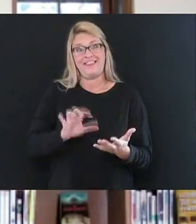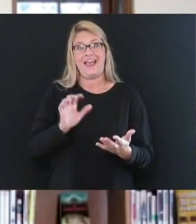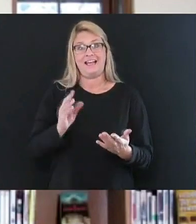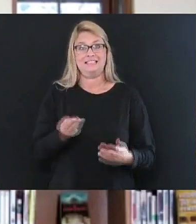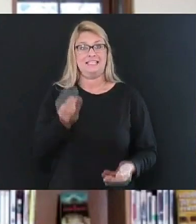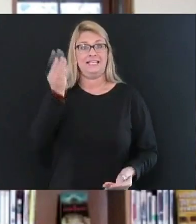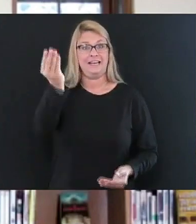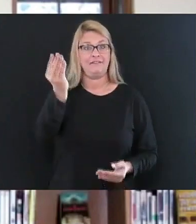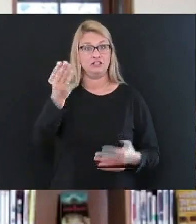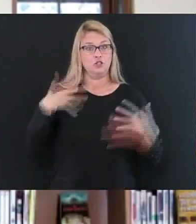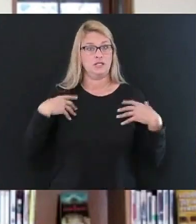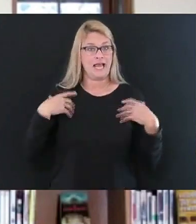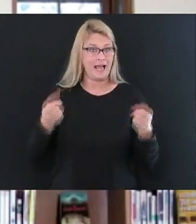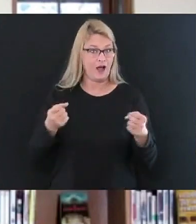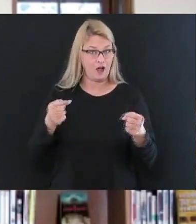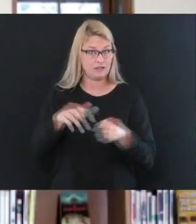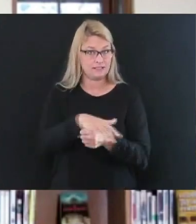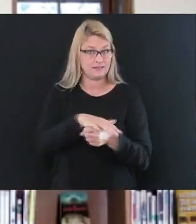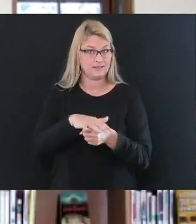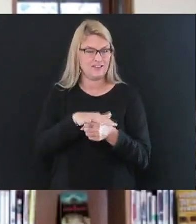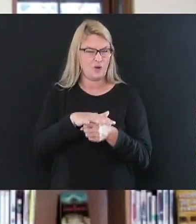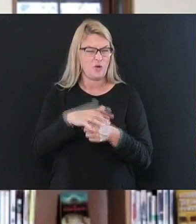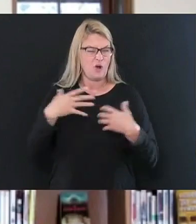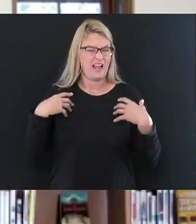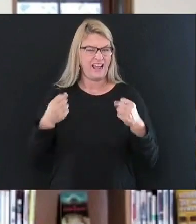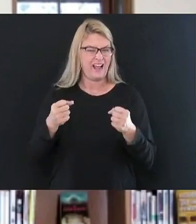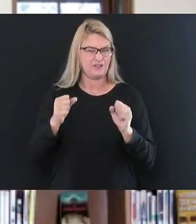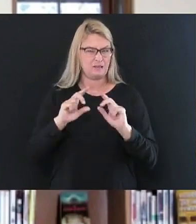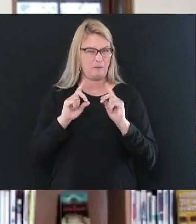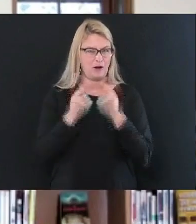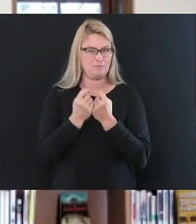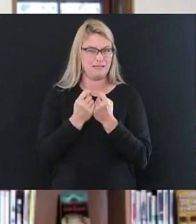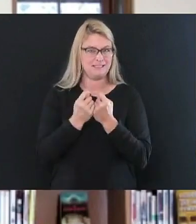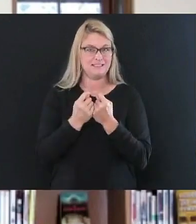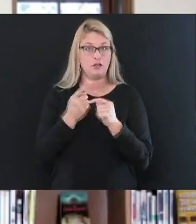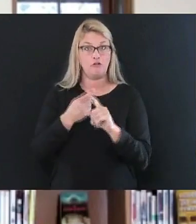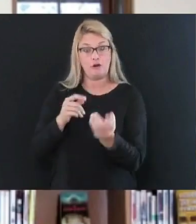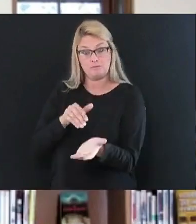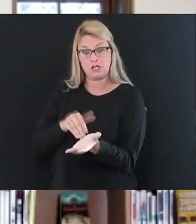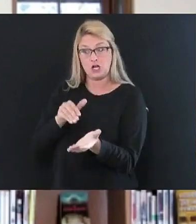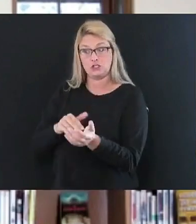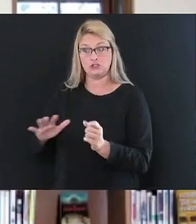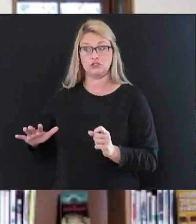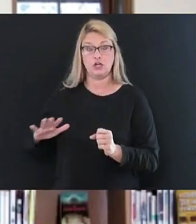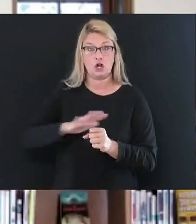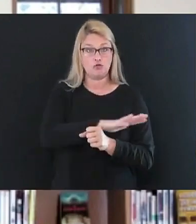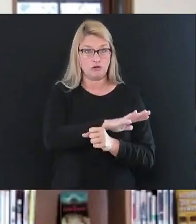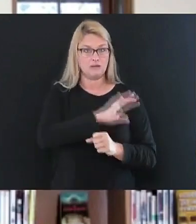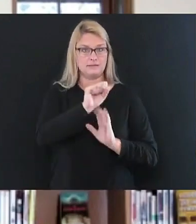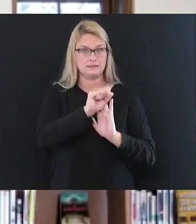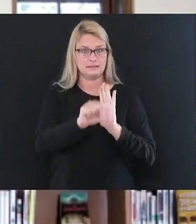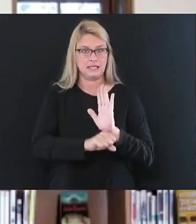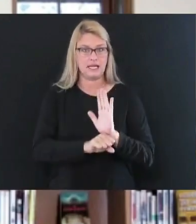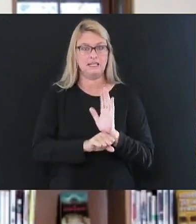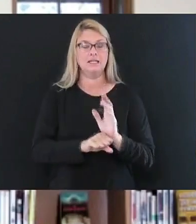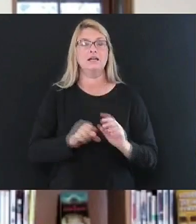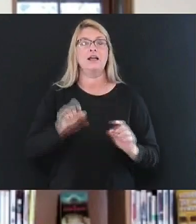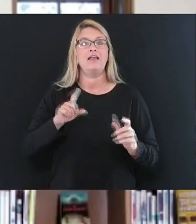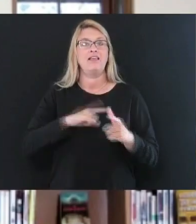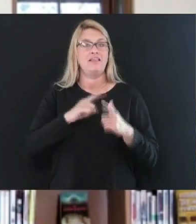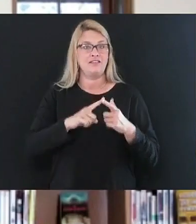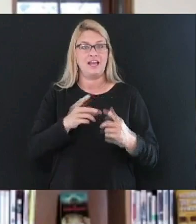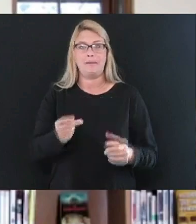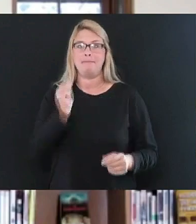local health departments by multiple providers across the state. These health department reports are then immediately reported